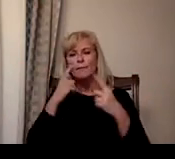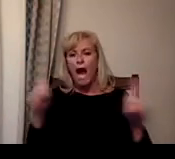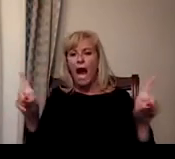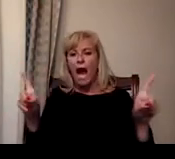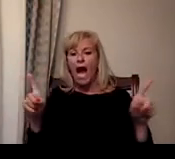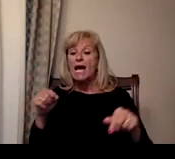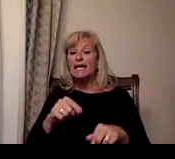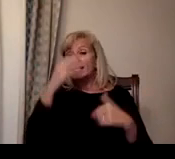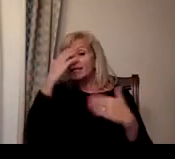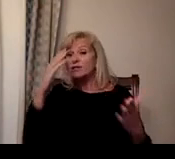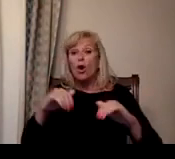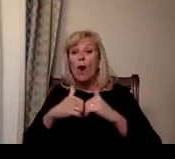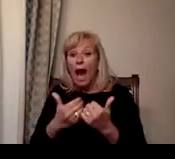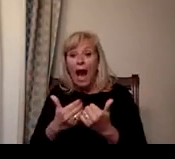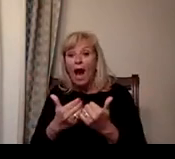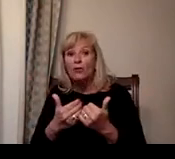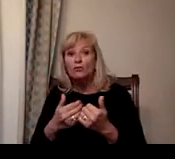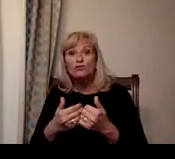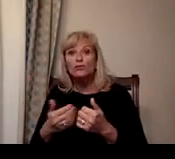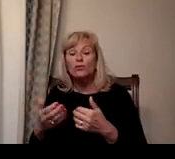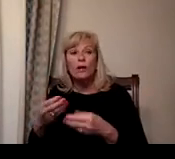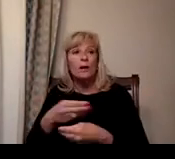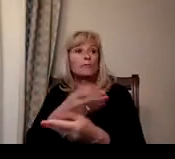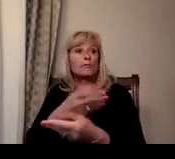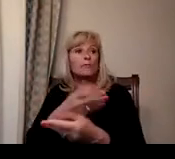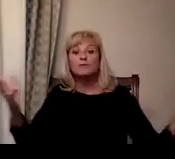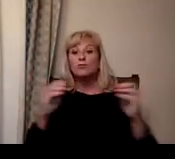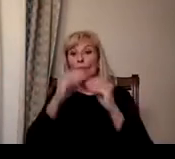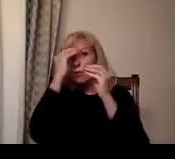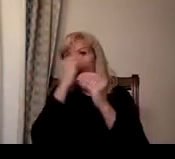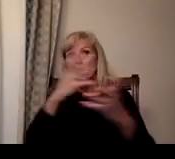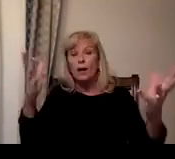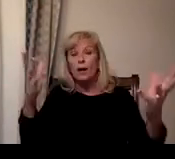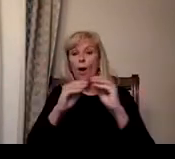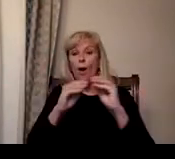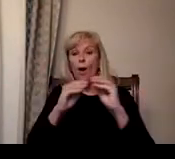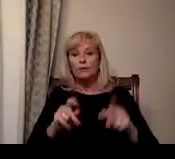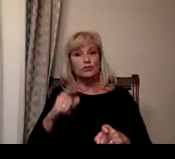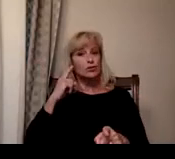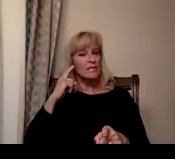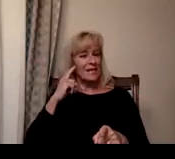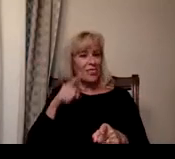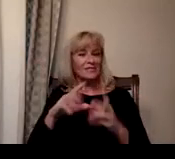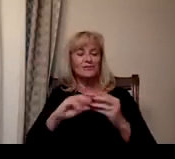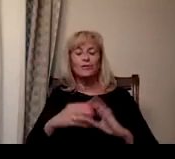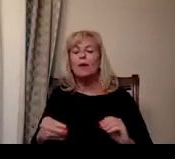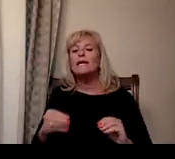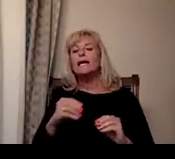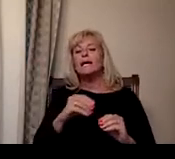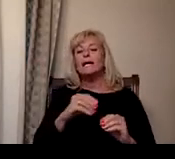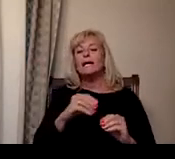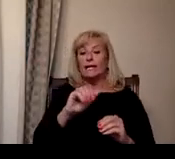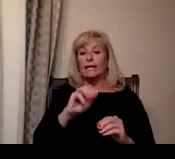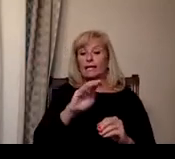simply did not know how to scale it. So at the end of the day, Cammie, you should hear the story. Cammie was looking, she came up with this idea